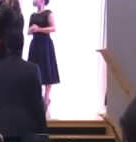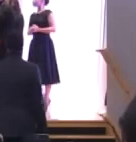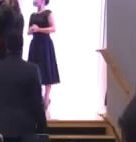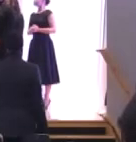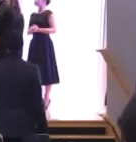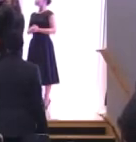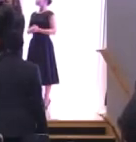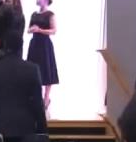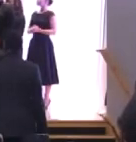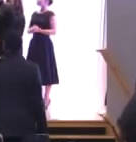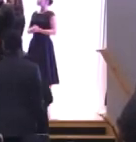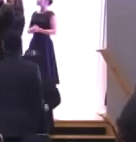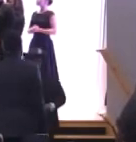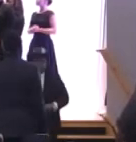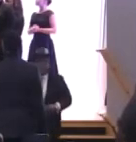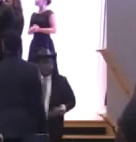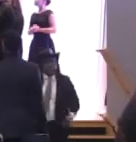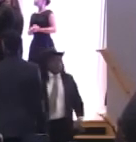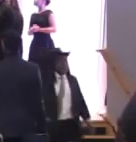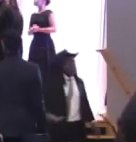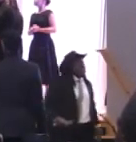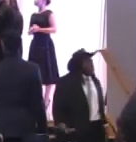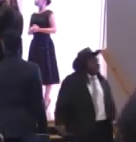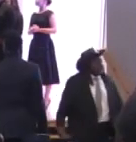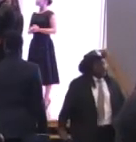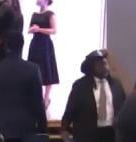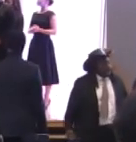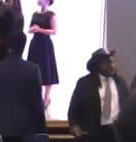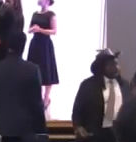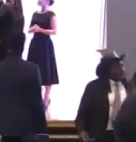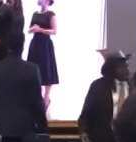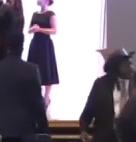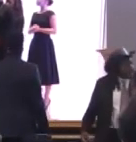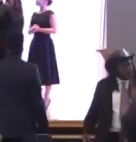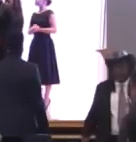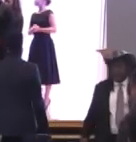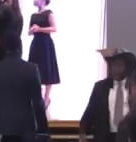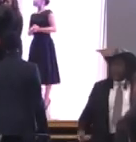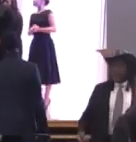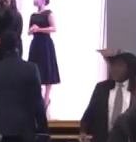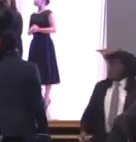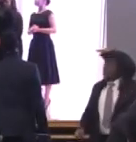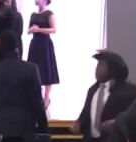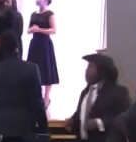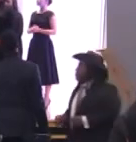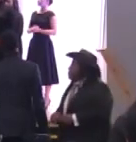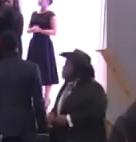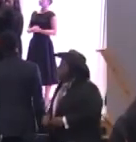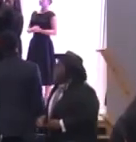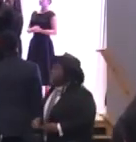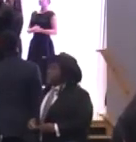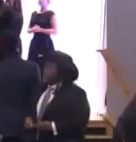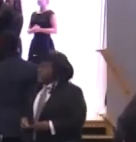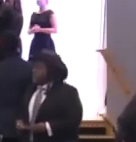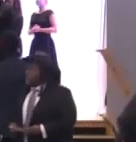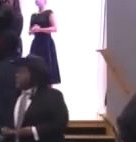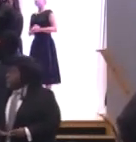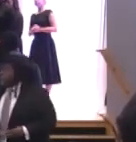Lift every voice and sing till earth and